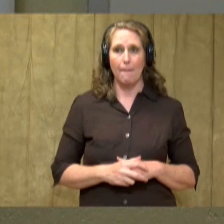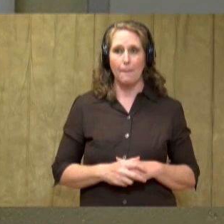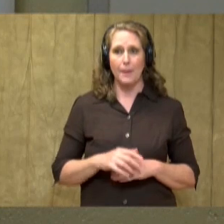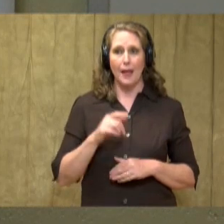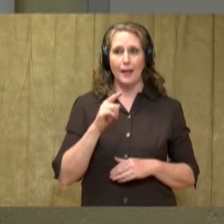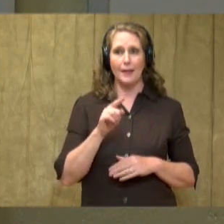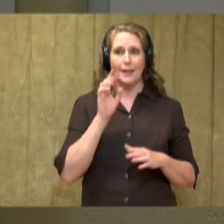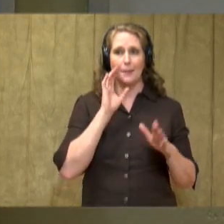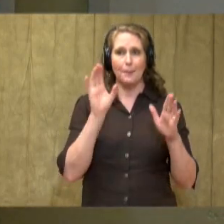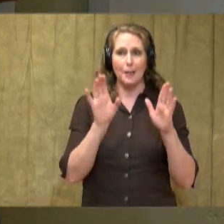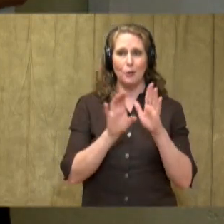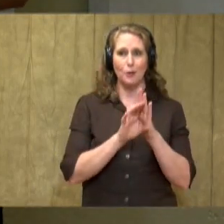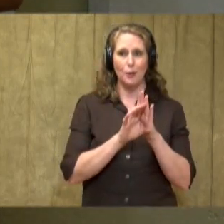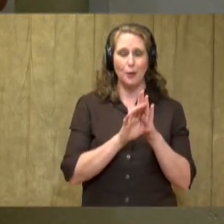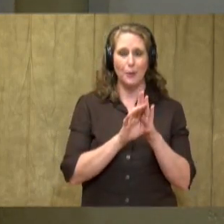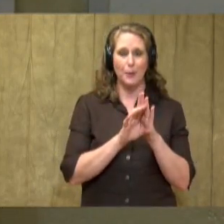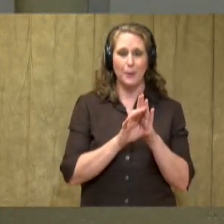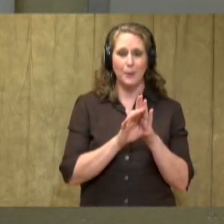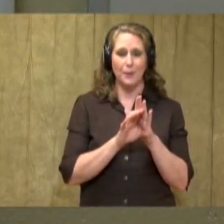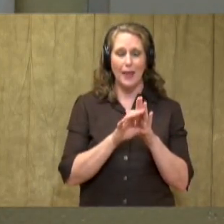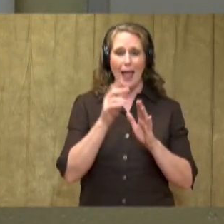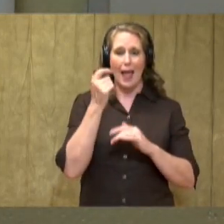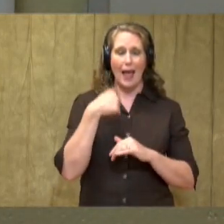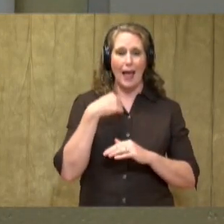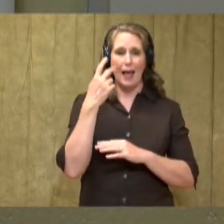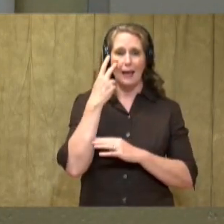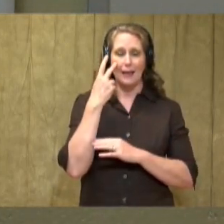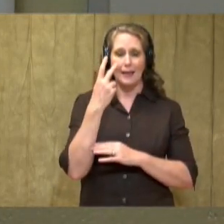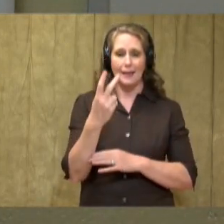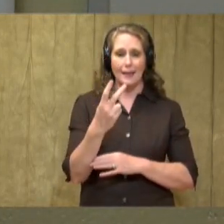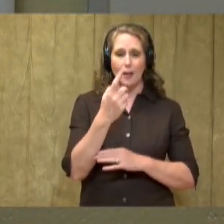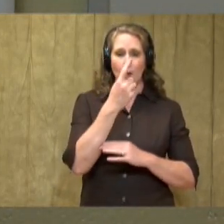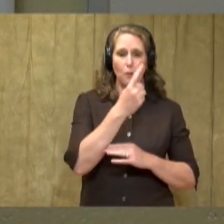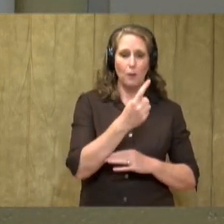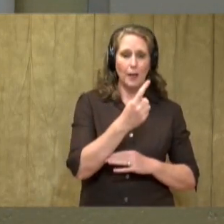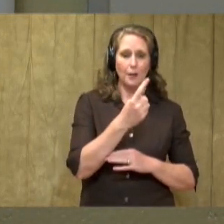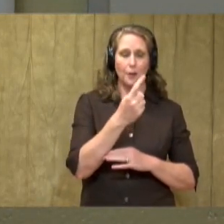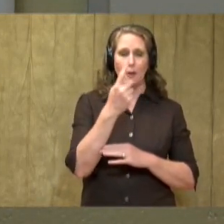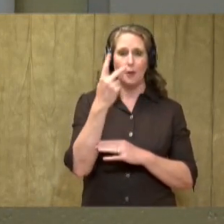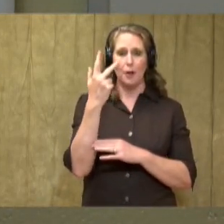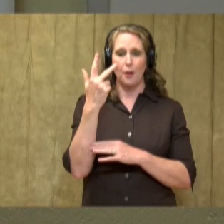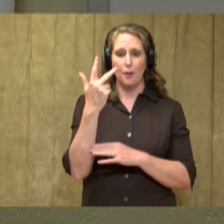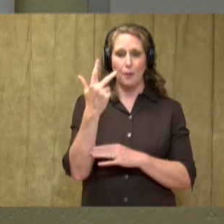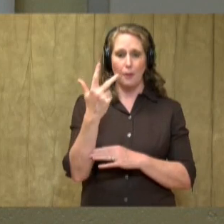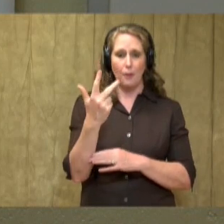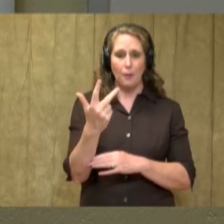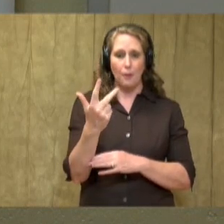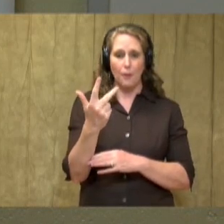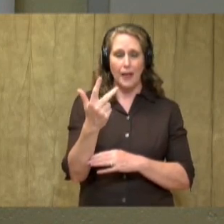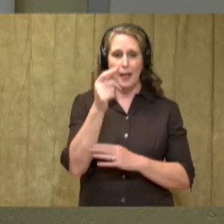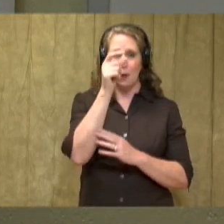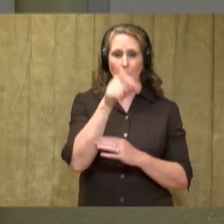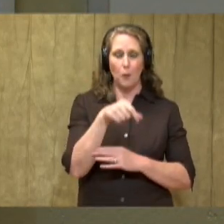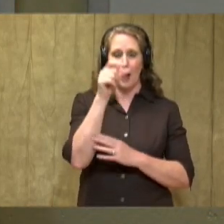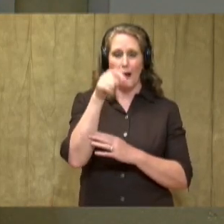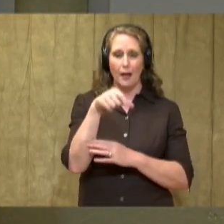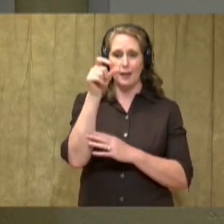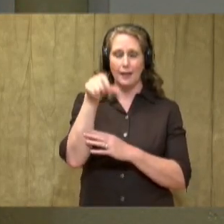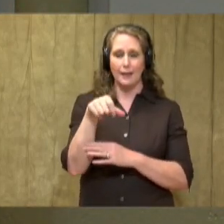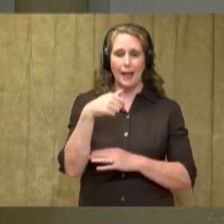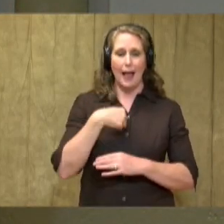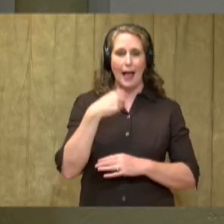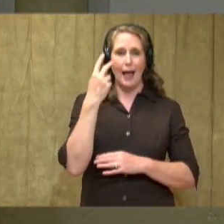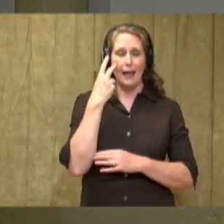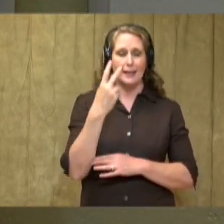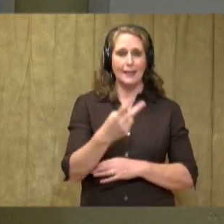at this. I see 1, 2, 3. I